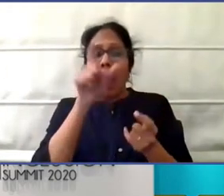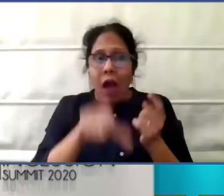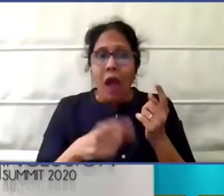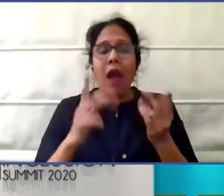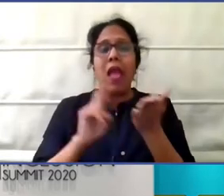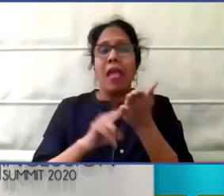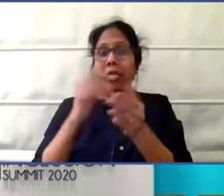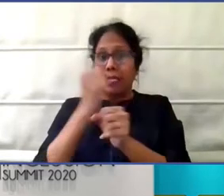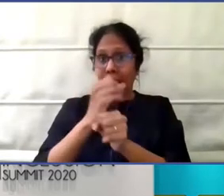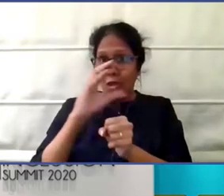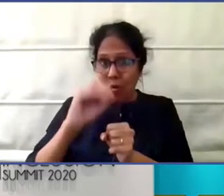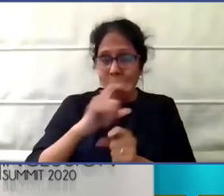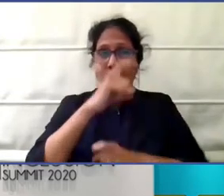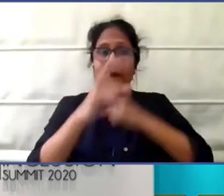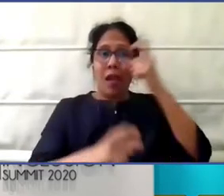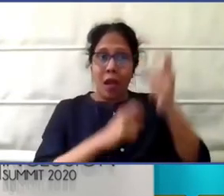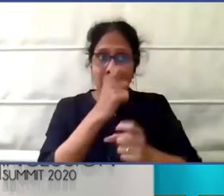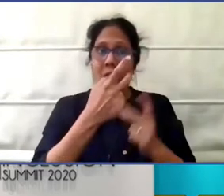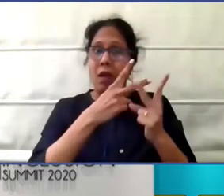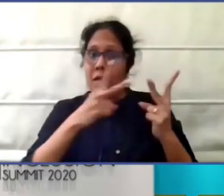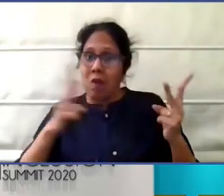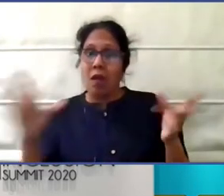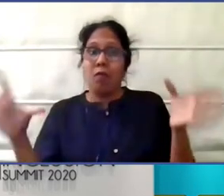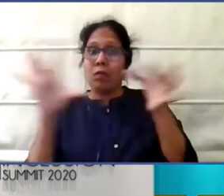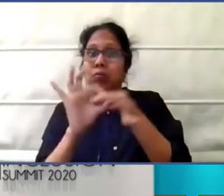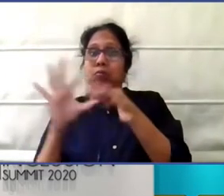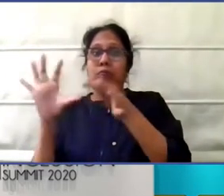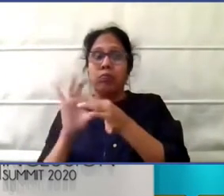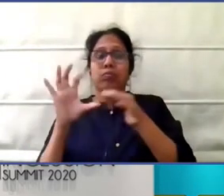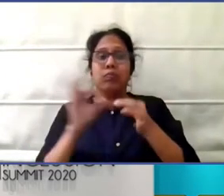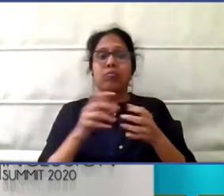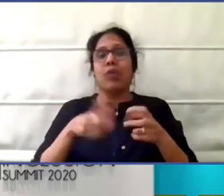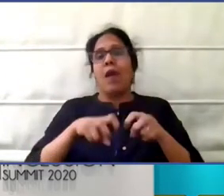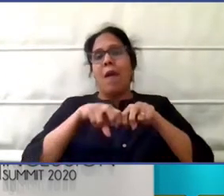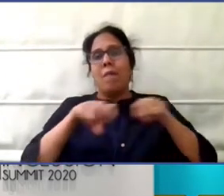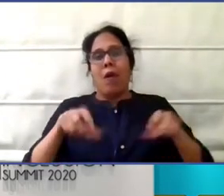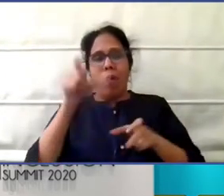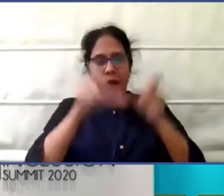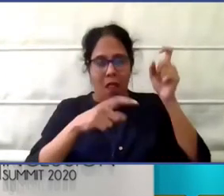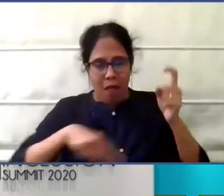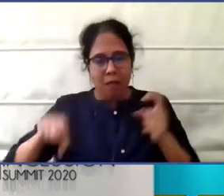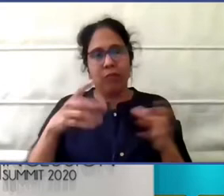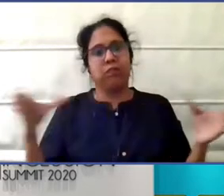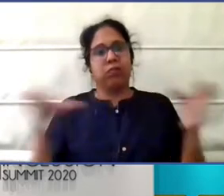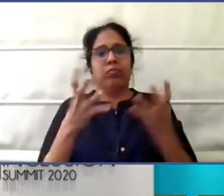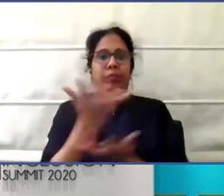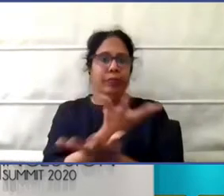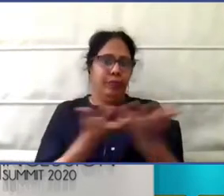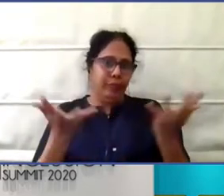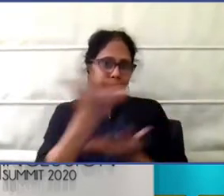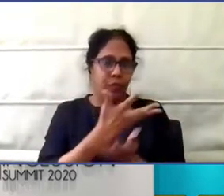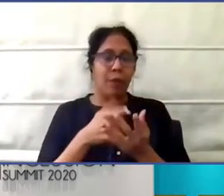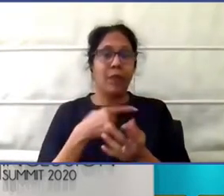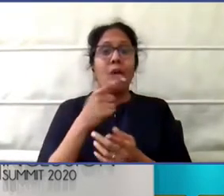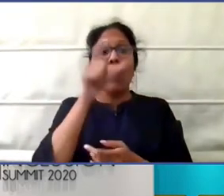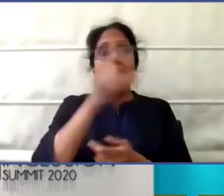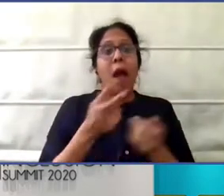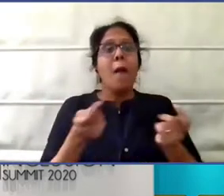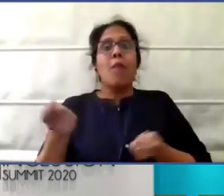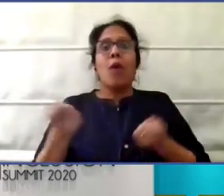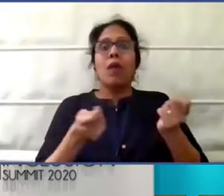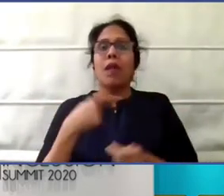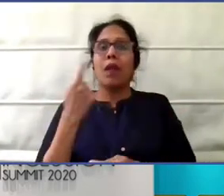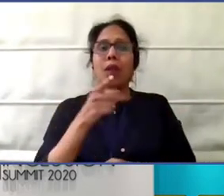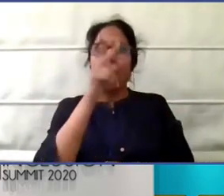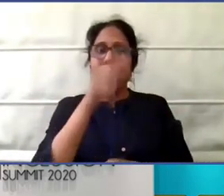together in the space of disabilities. I'd like to introduce our moderator for the panel discussion, Rakesh Paladugula, who's